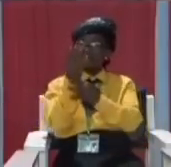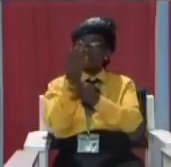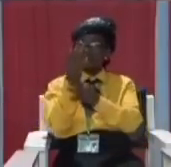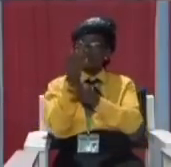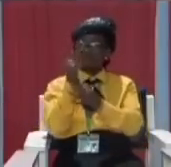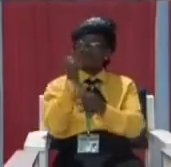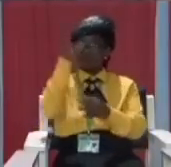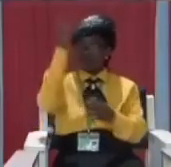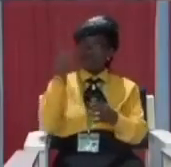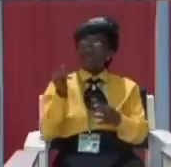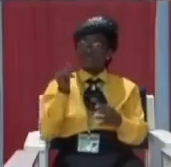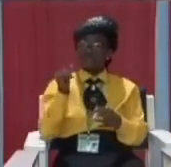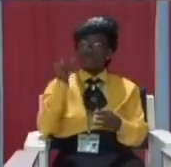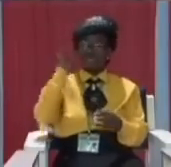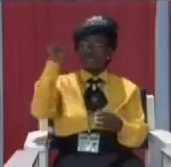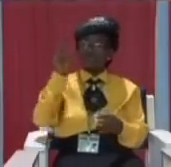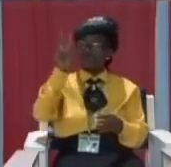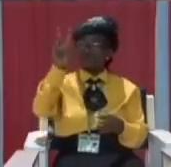very big.